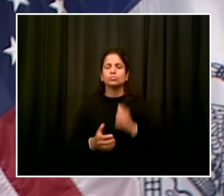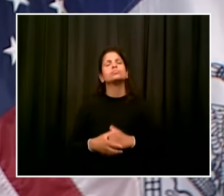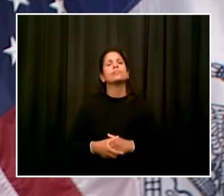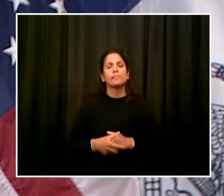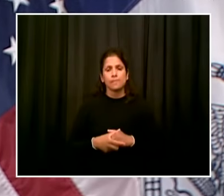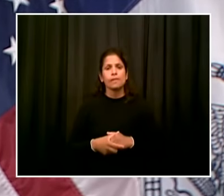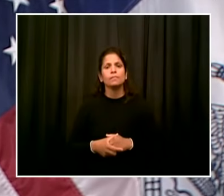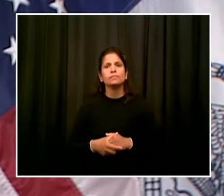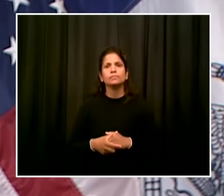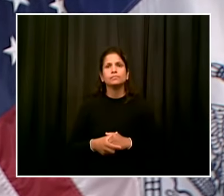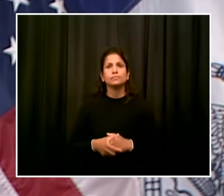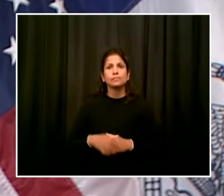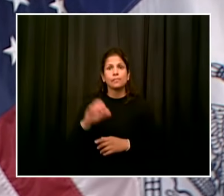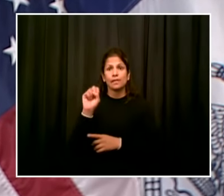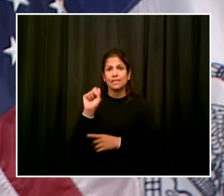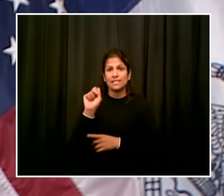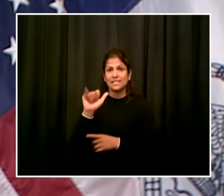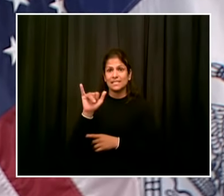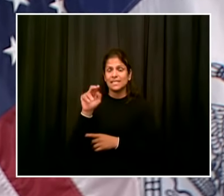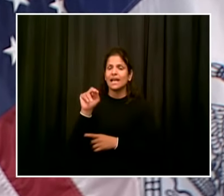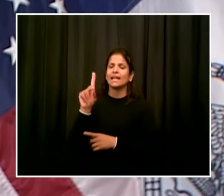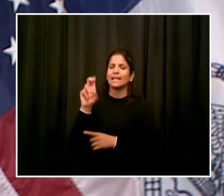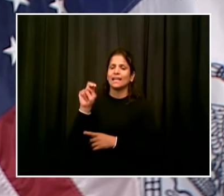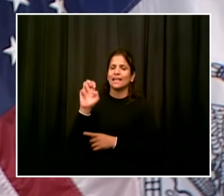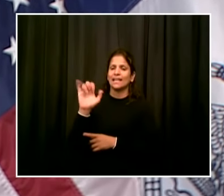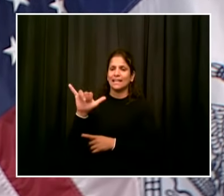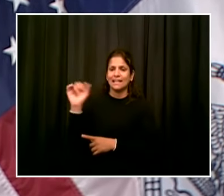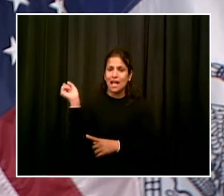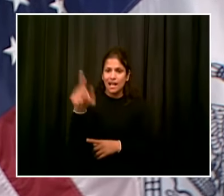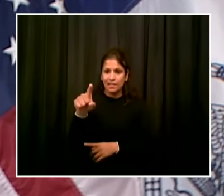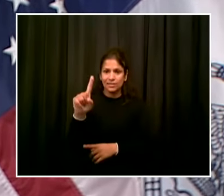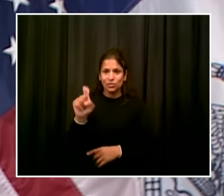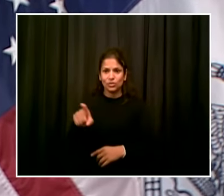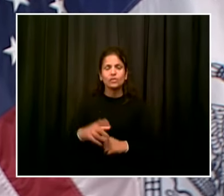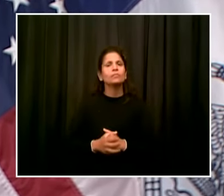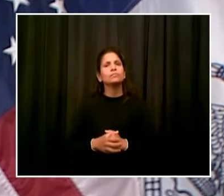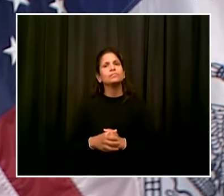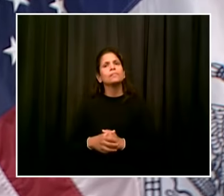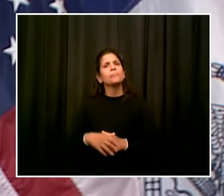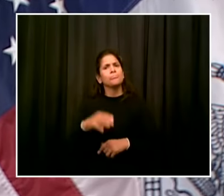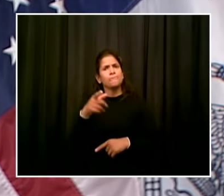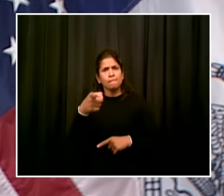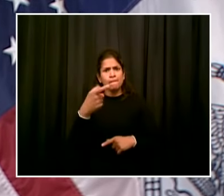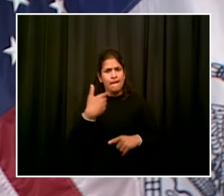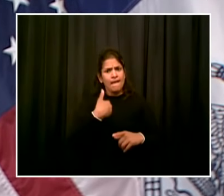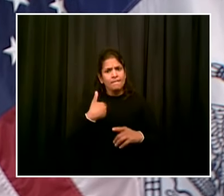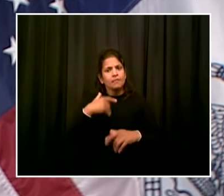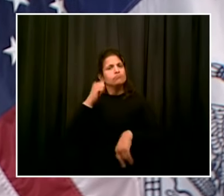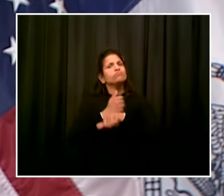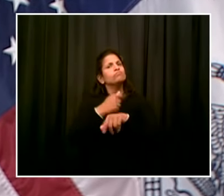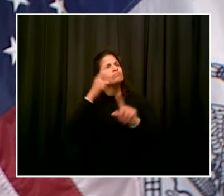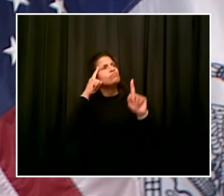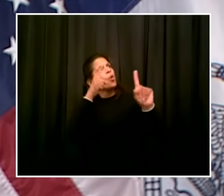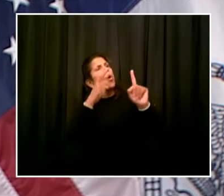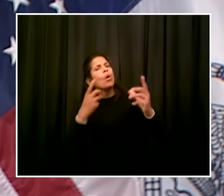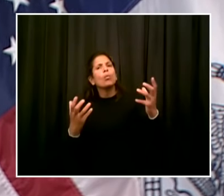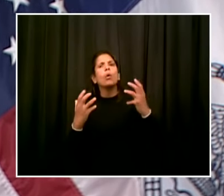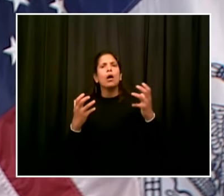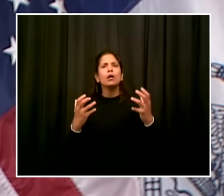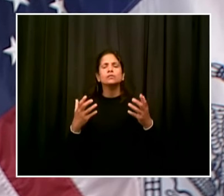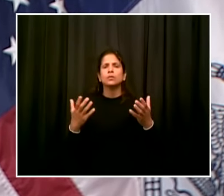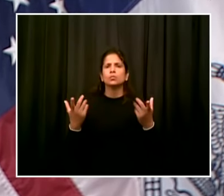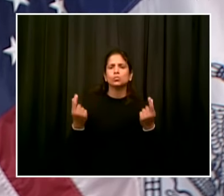Hey, Mr. Mayor, I'm wondering if there's a target date for a decision on when indoor activities, specifically malls, can reopen. Wondering what